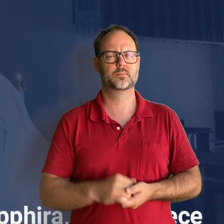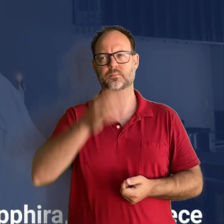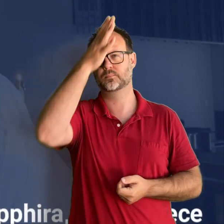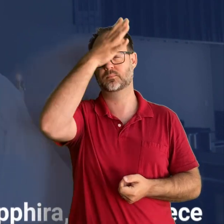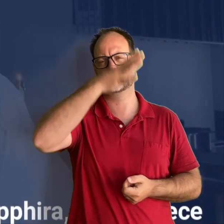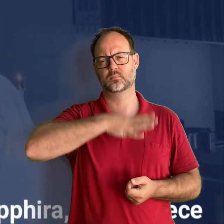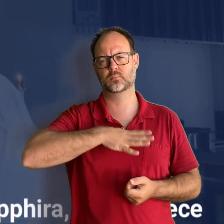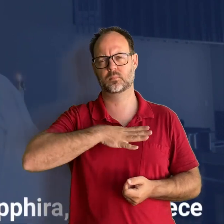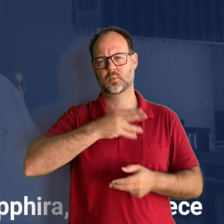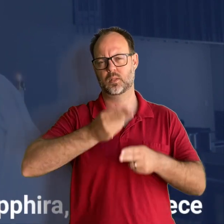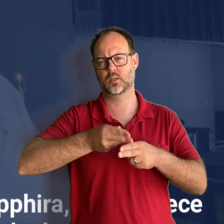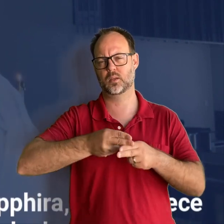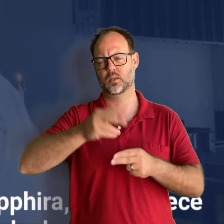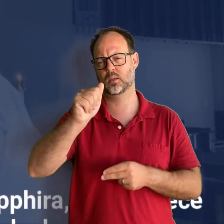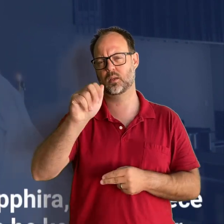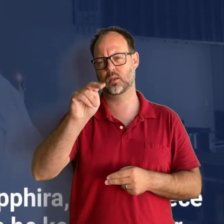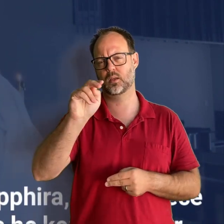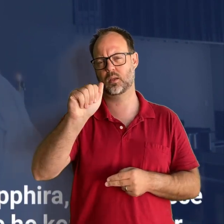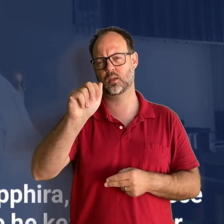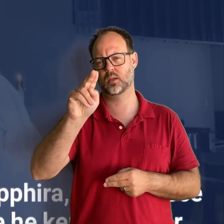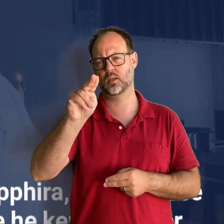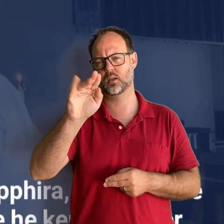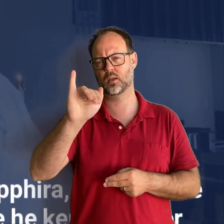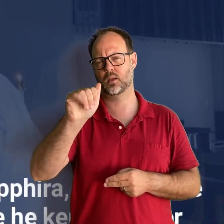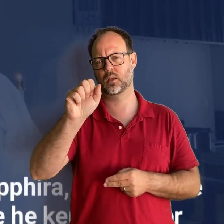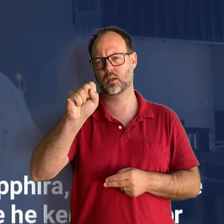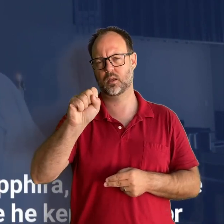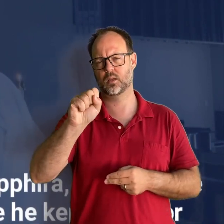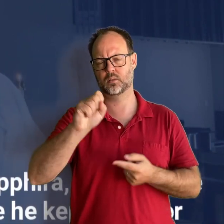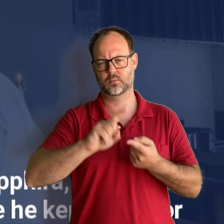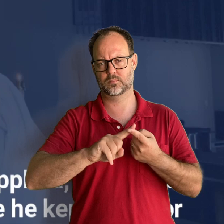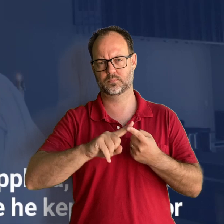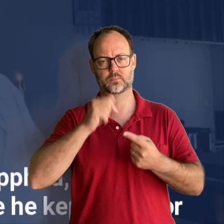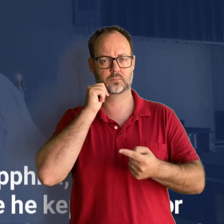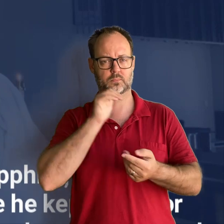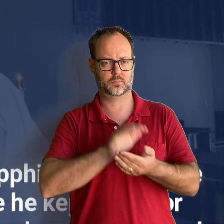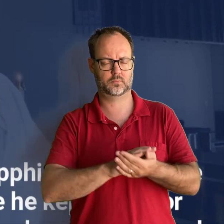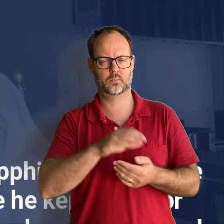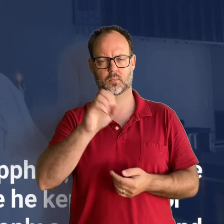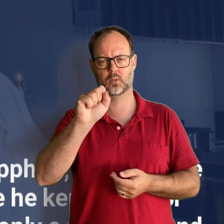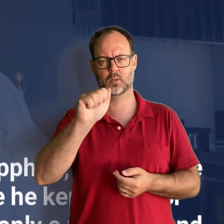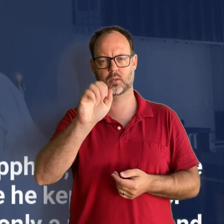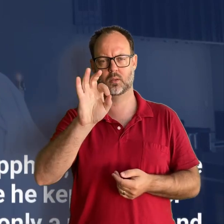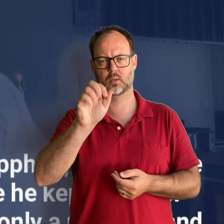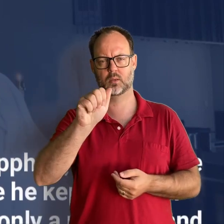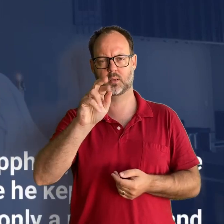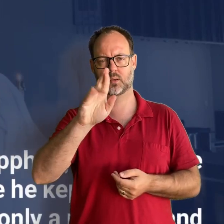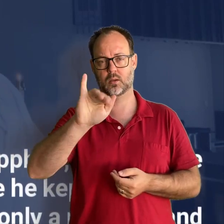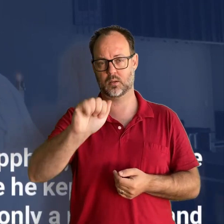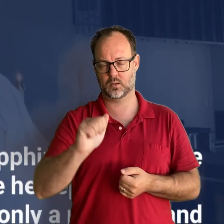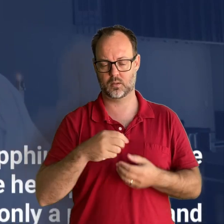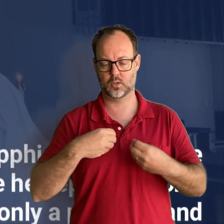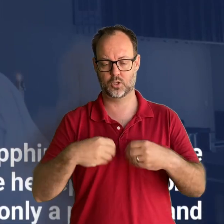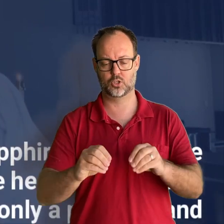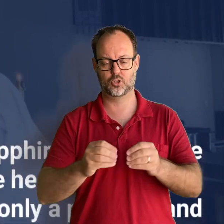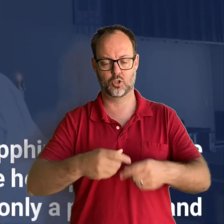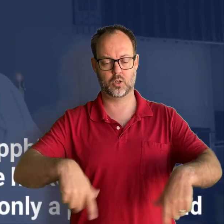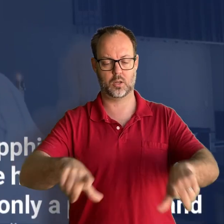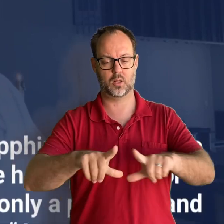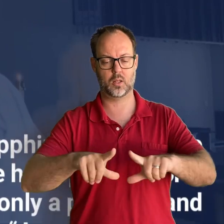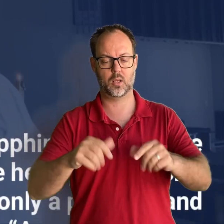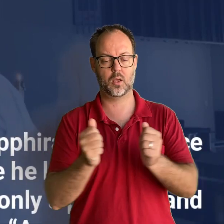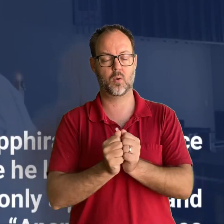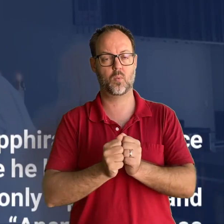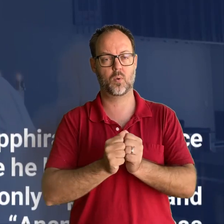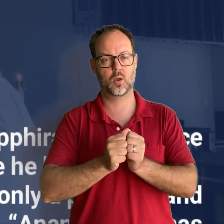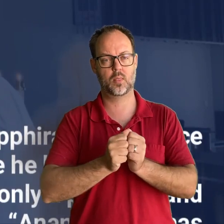But a man named Ananias and his wife Sapphira sold a piece of property. And with his